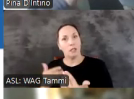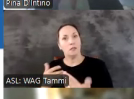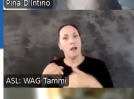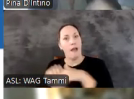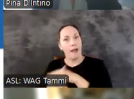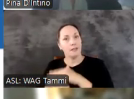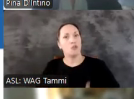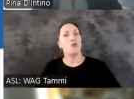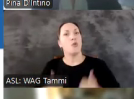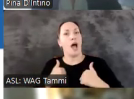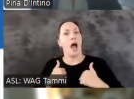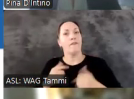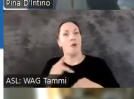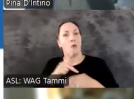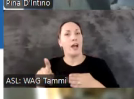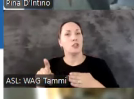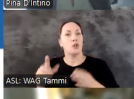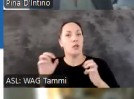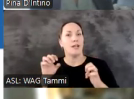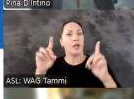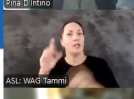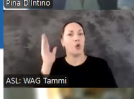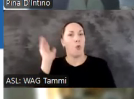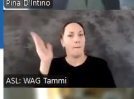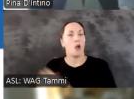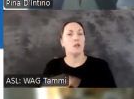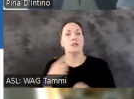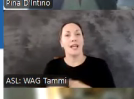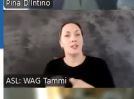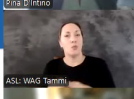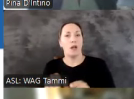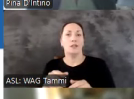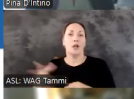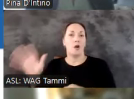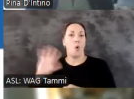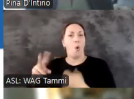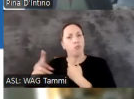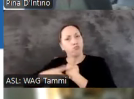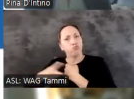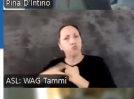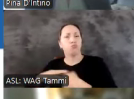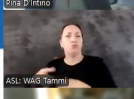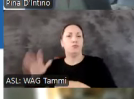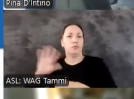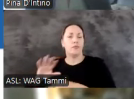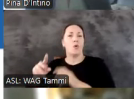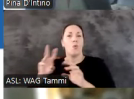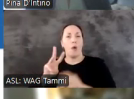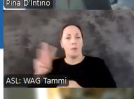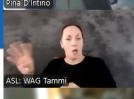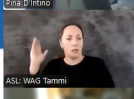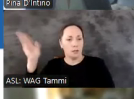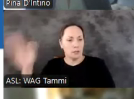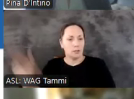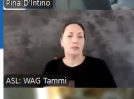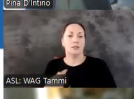professional education webinars, as well as our library of archived webinars, access to our Connections networking platform,